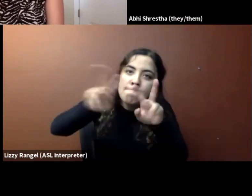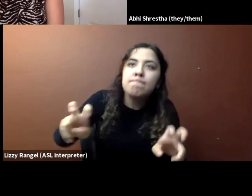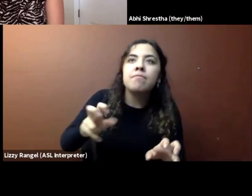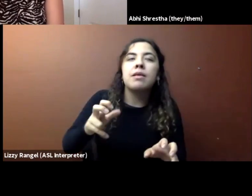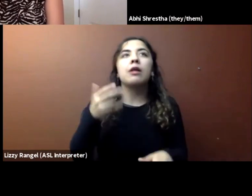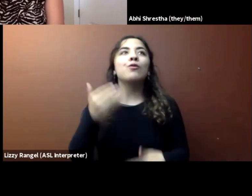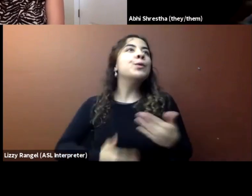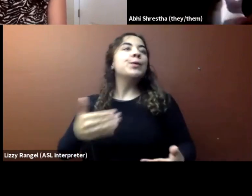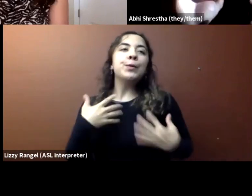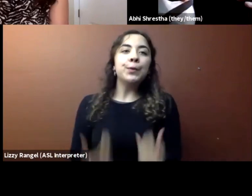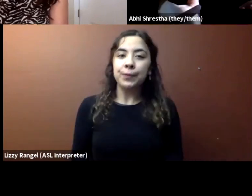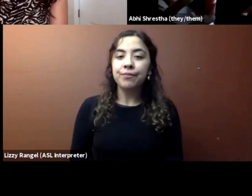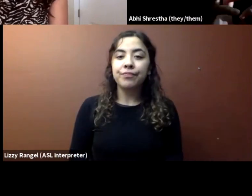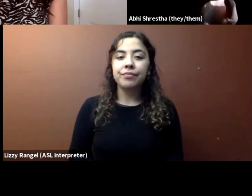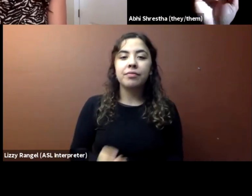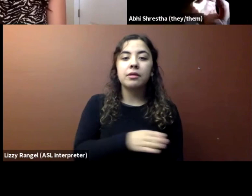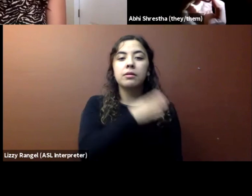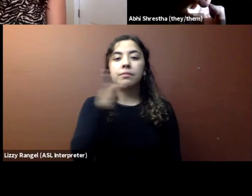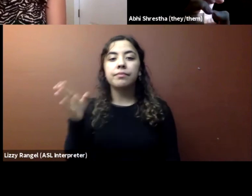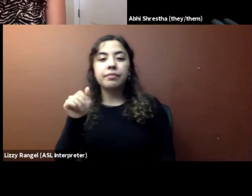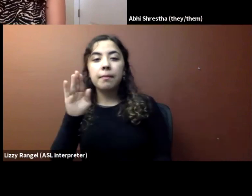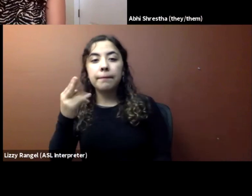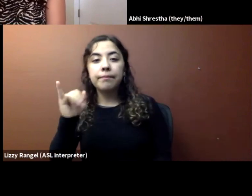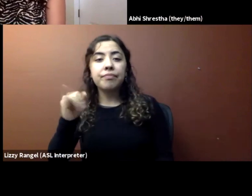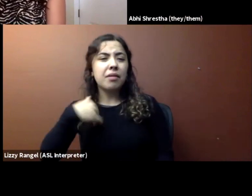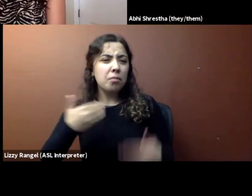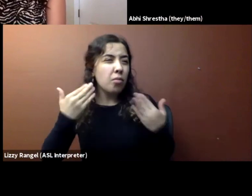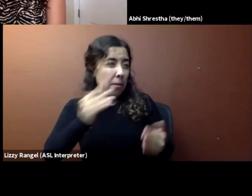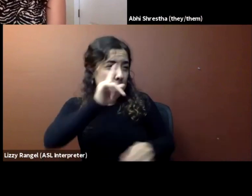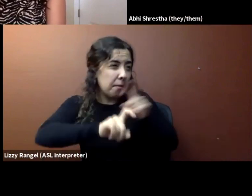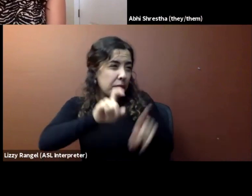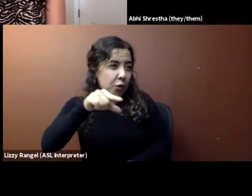Q&A section before we move on to the Maker Challenge in a little bit as well.